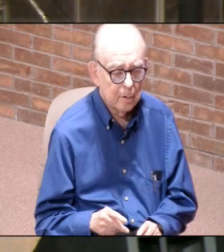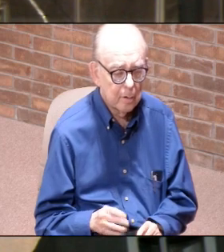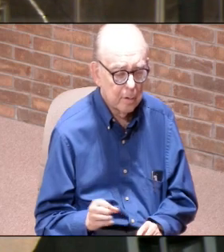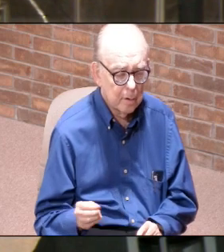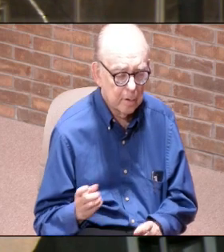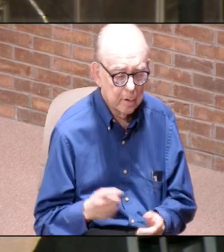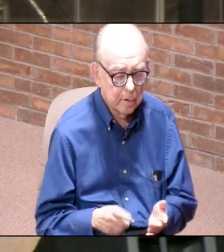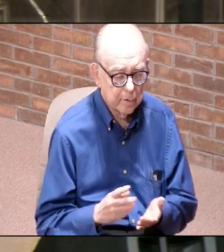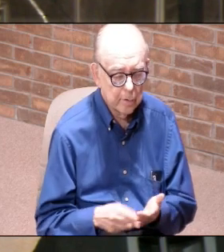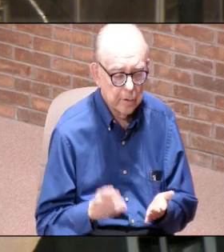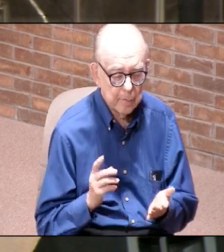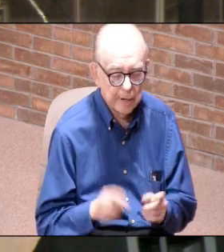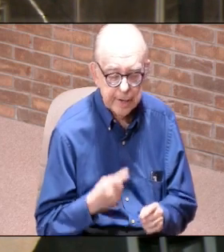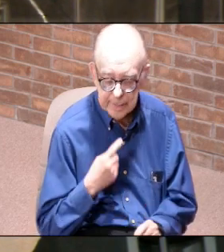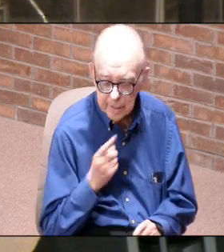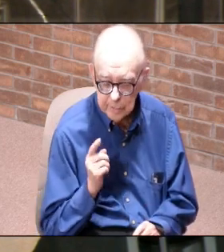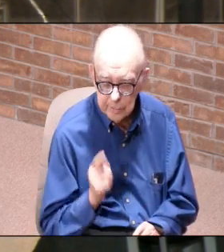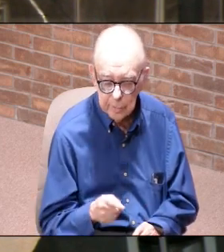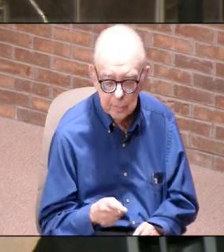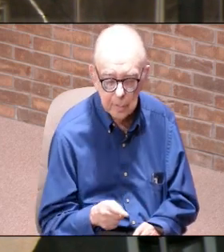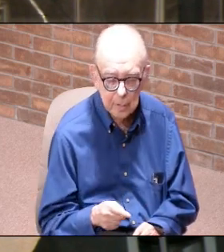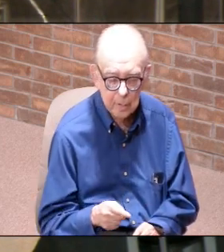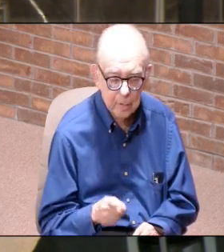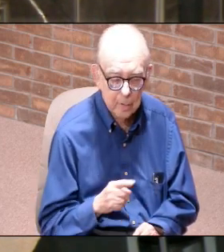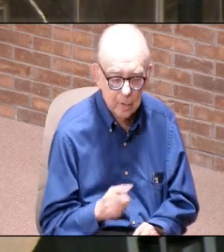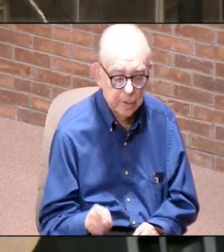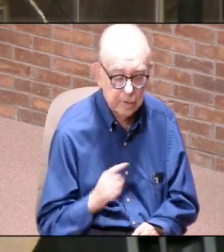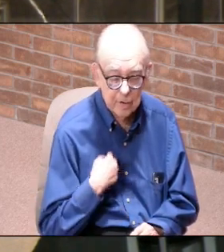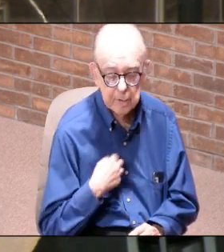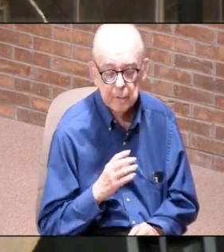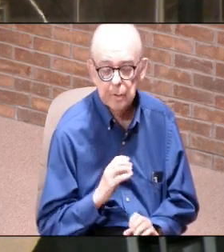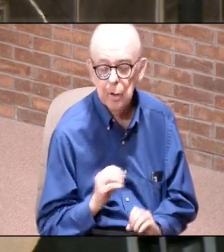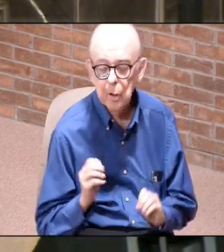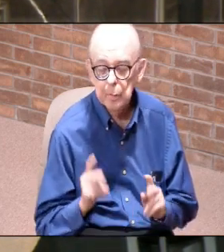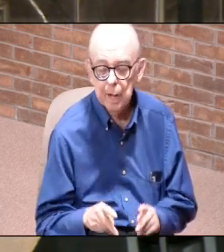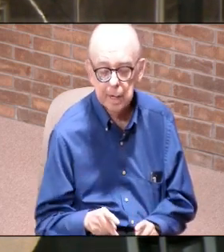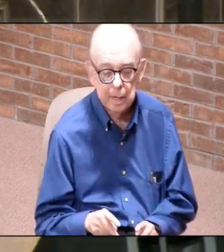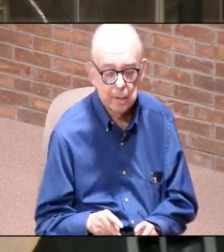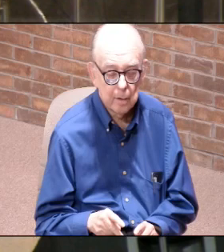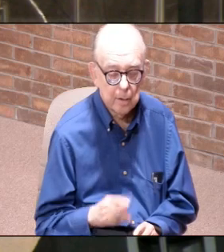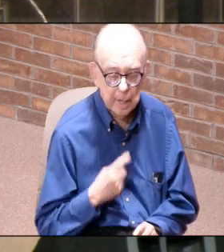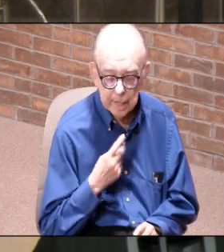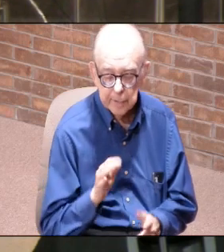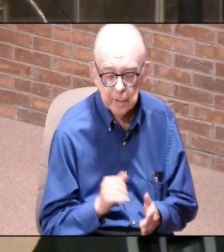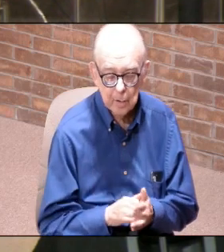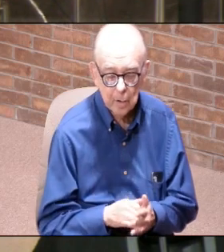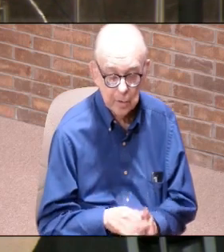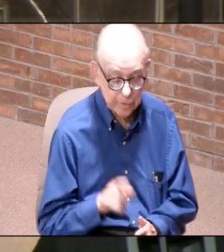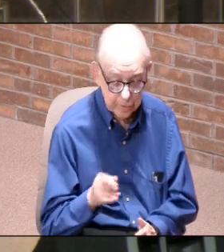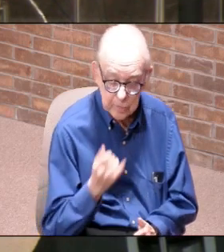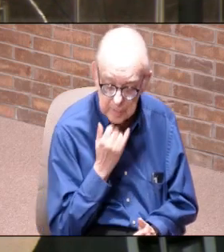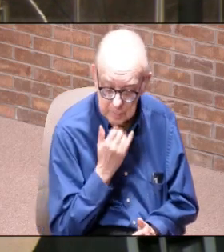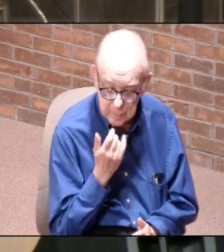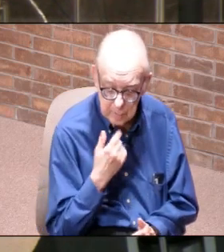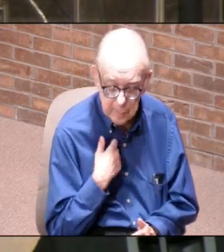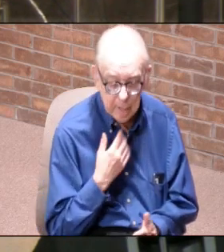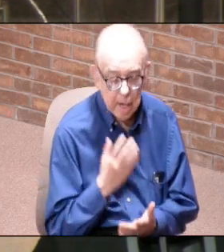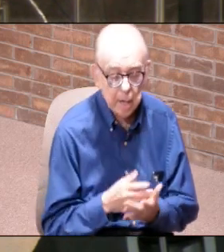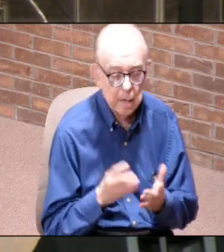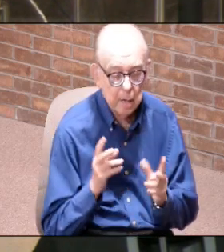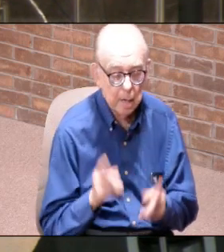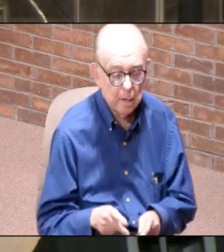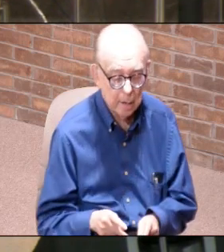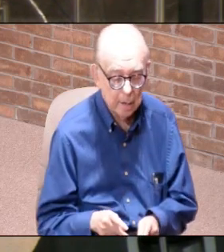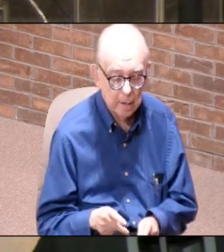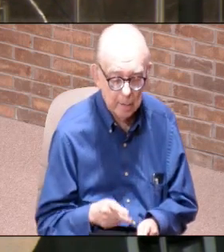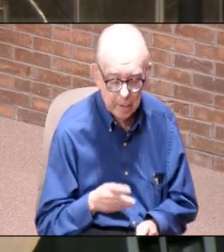So when someone tells you that you're a nobody, you need to tell them that, no, you're wrong. I am a somebody